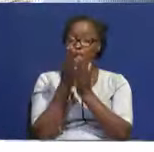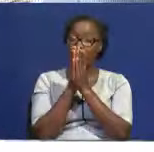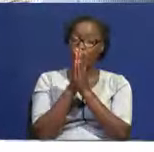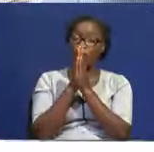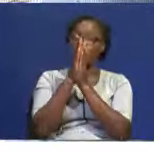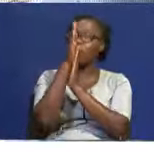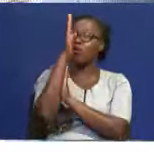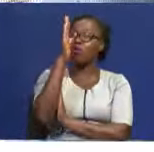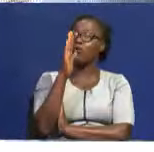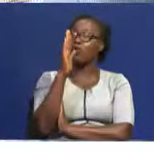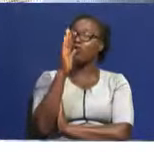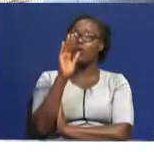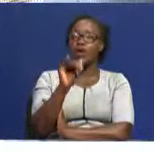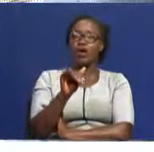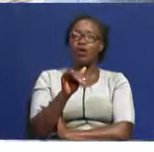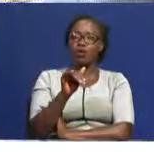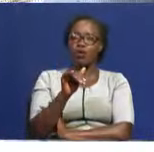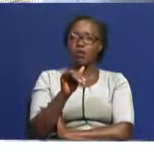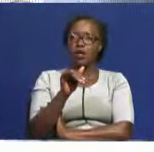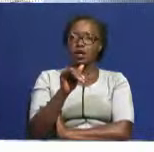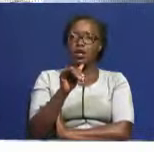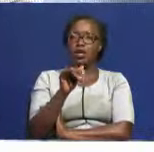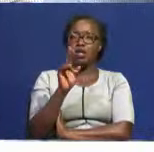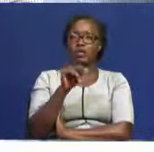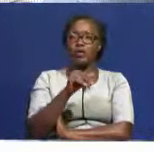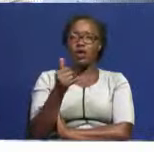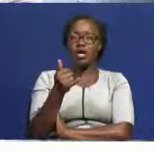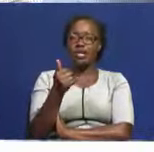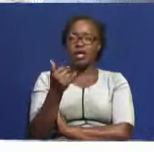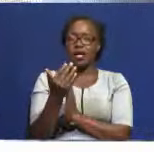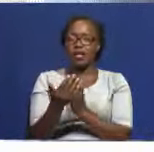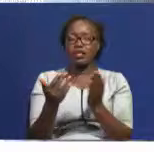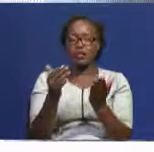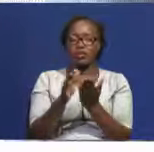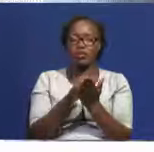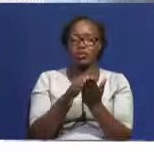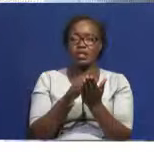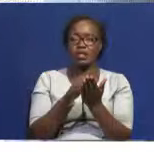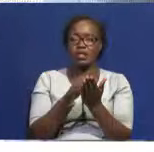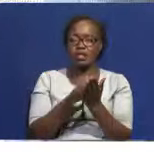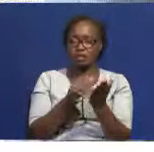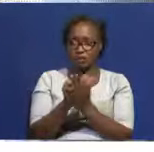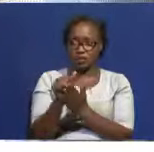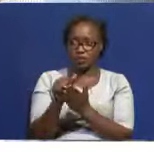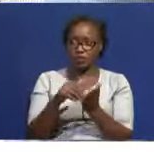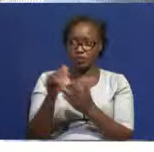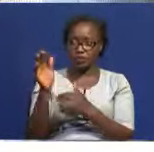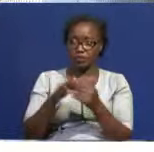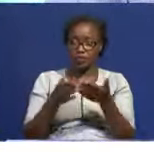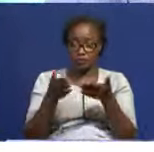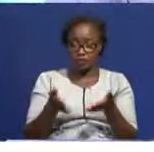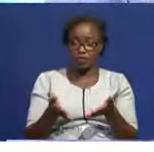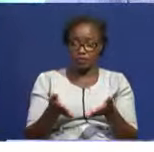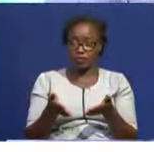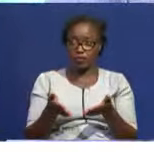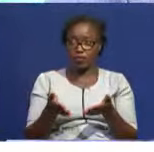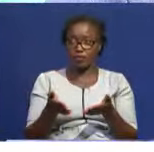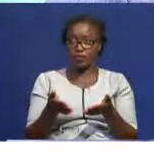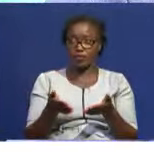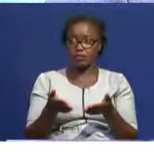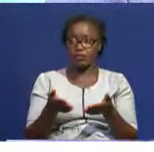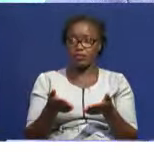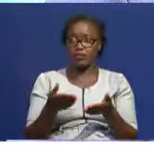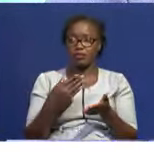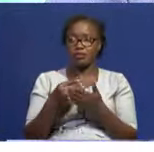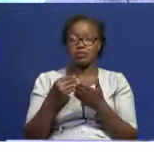Mungu kwamba hakuna neno lingine litaharibika zaidi ya hapo tuko. We don't get